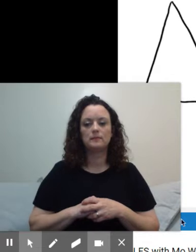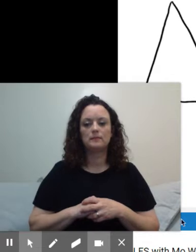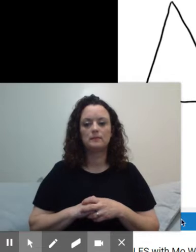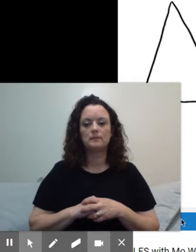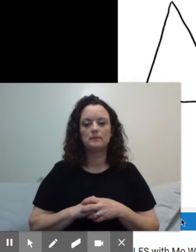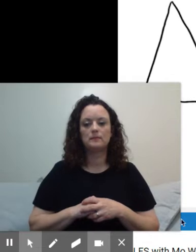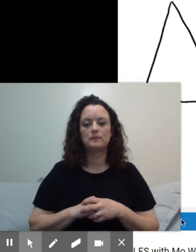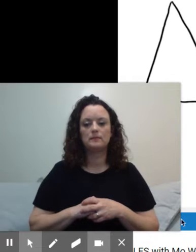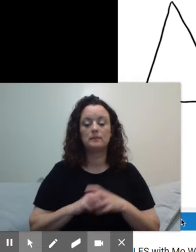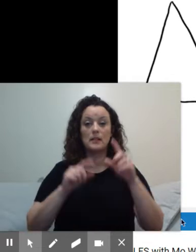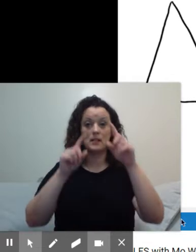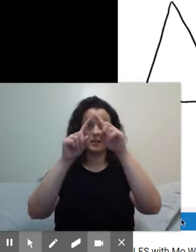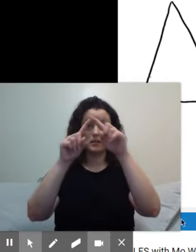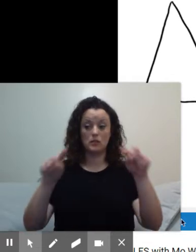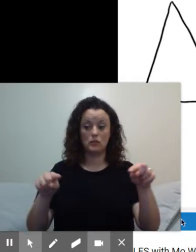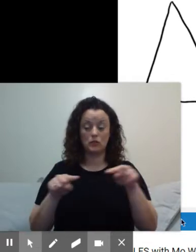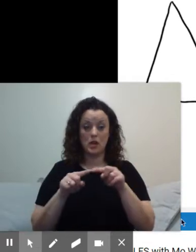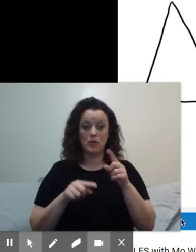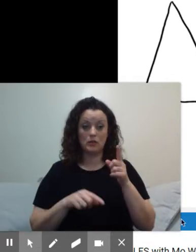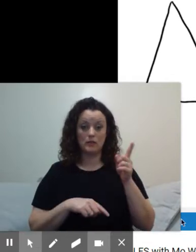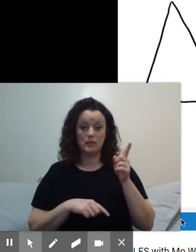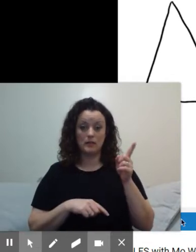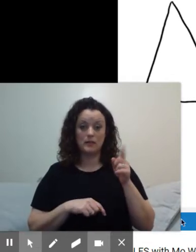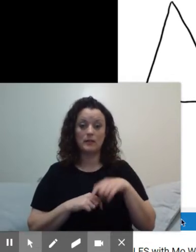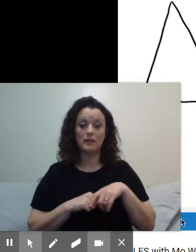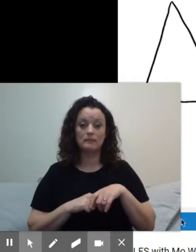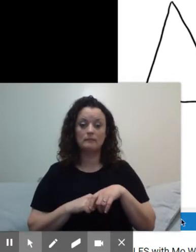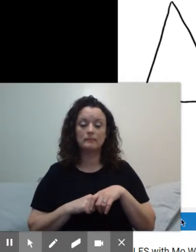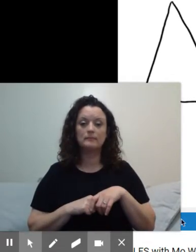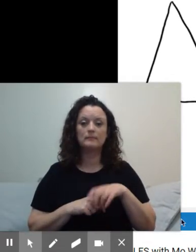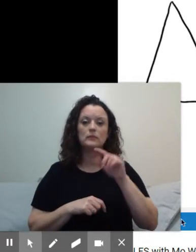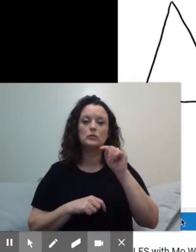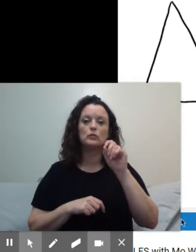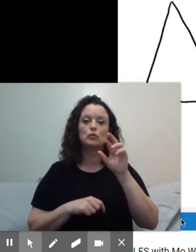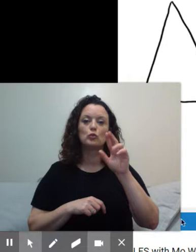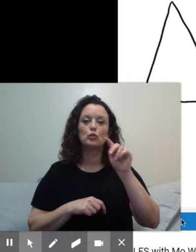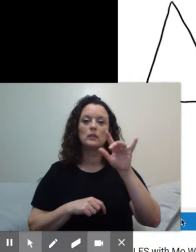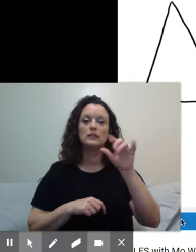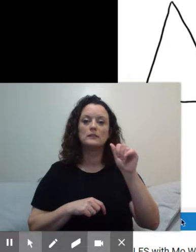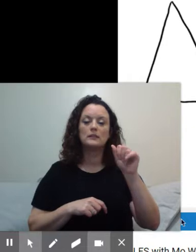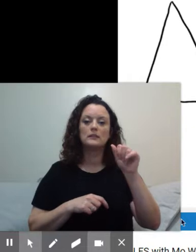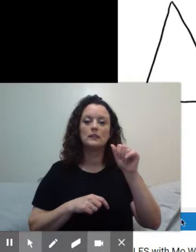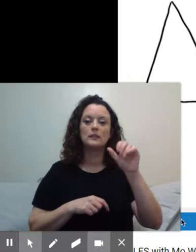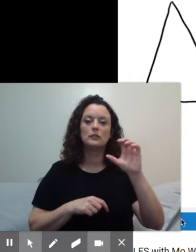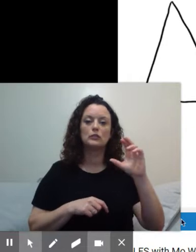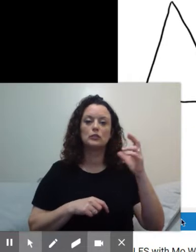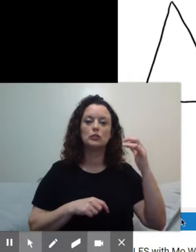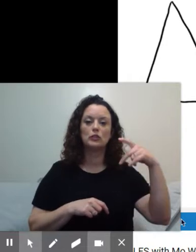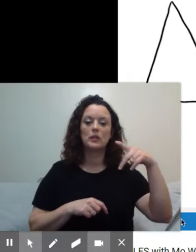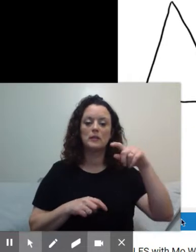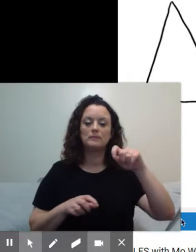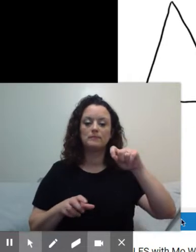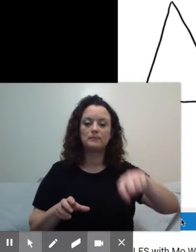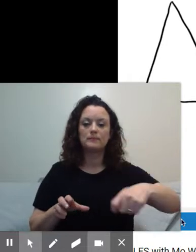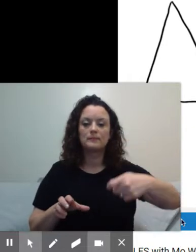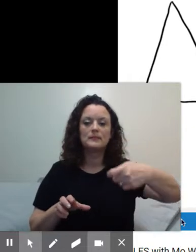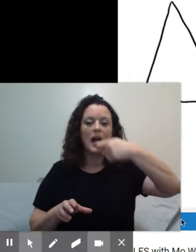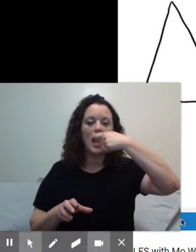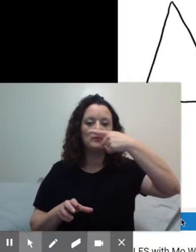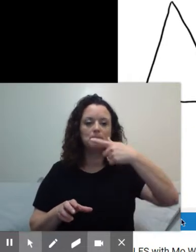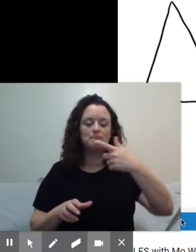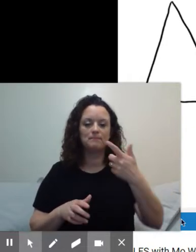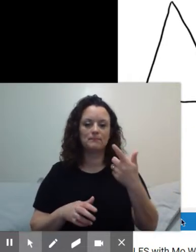I took this triangle right here, I just drew myself a tortilla chip. So I guess I don't have